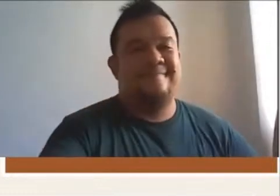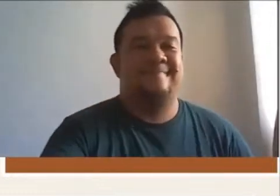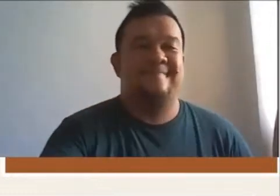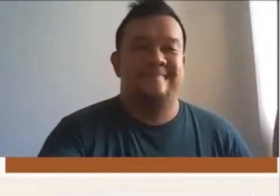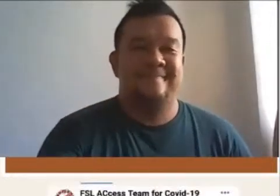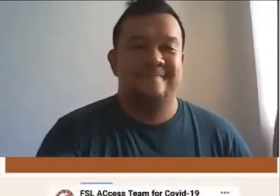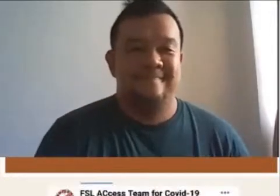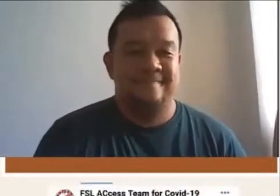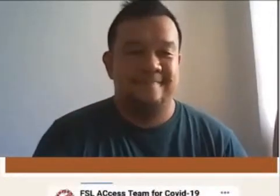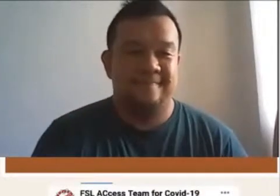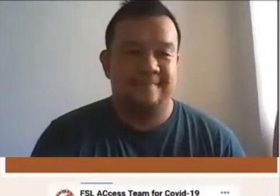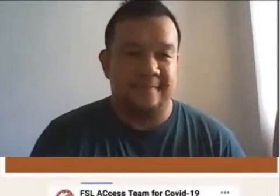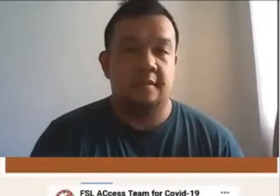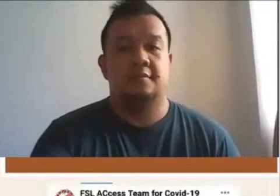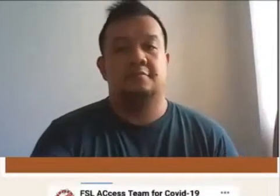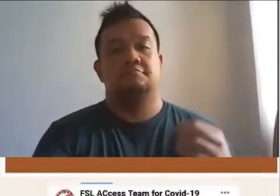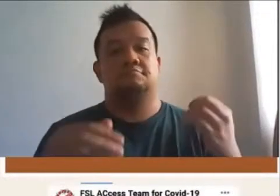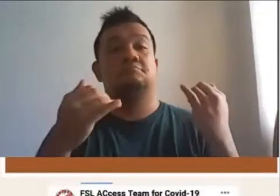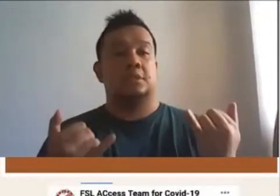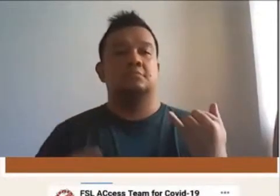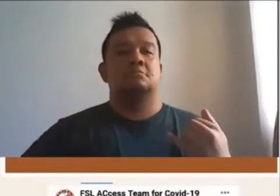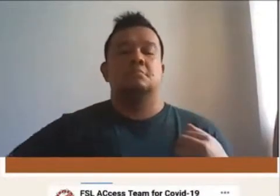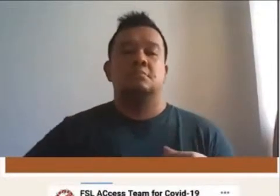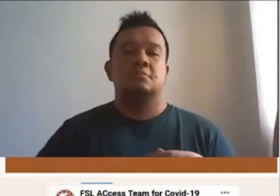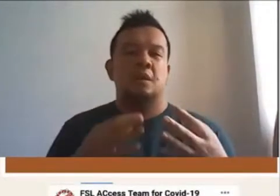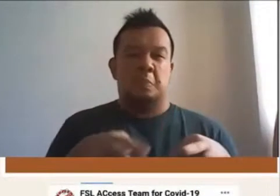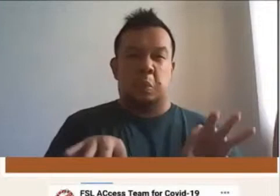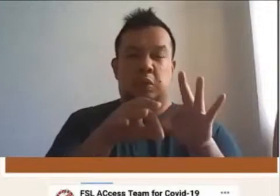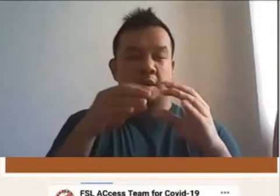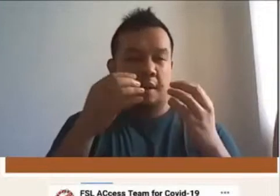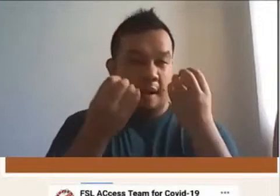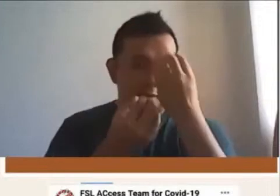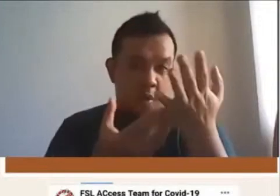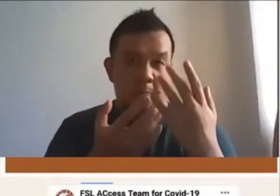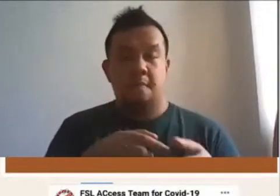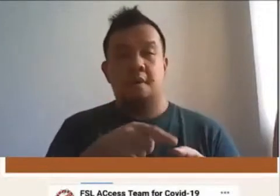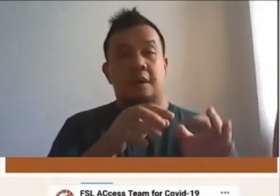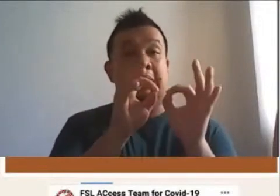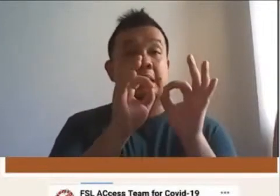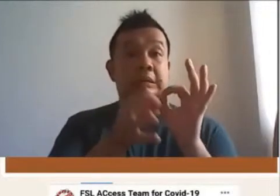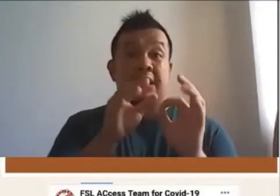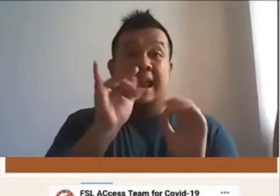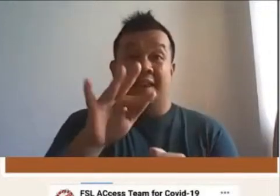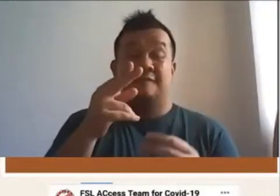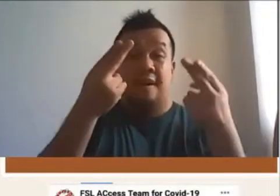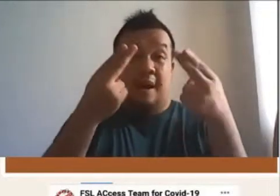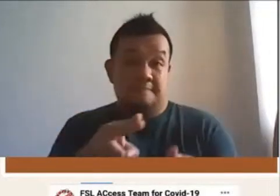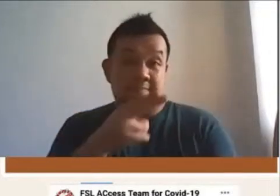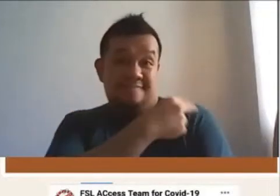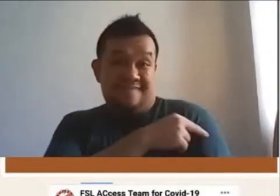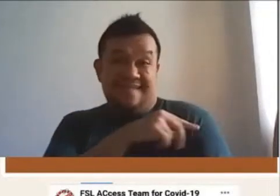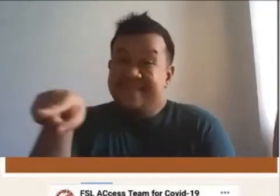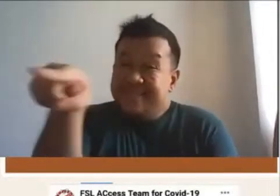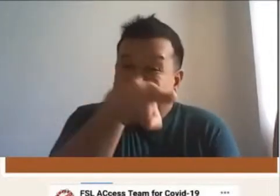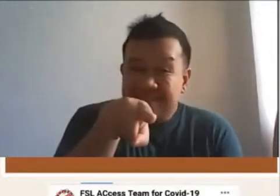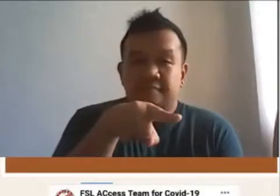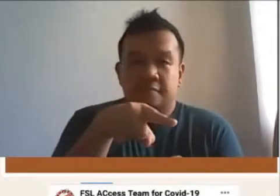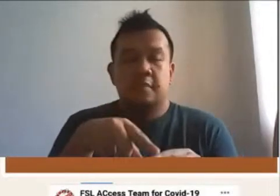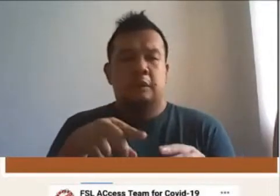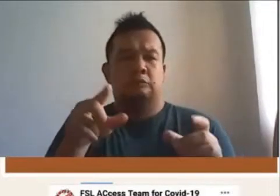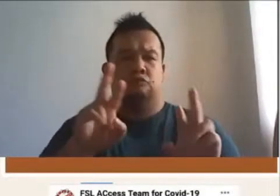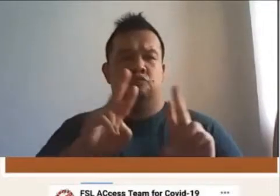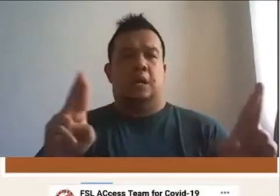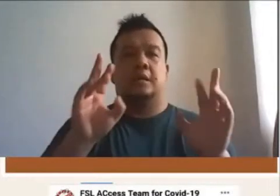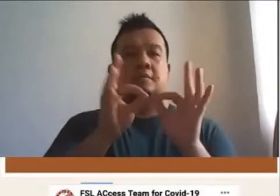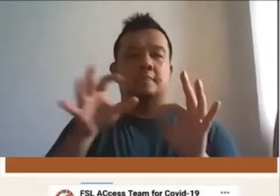Other information, in case na may mangyari sa hospitals and in case a deaf person will be accompanied by an interpreter, what do we